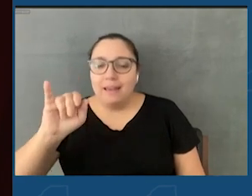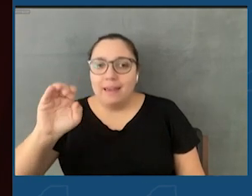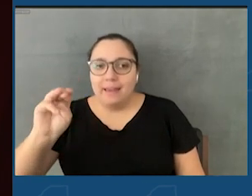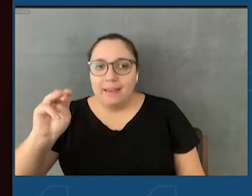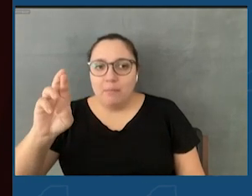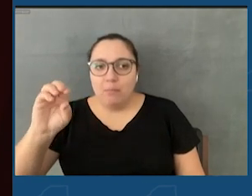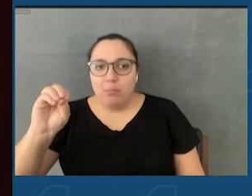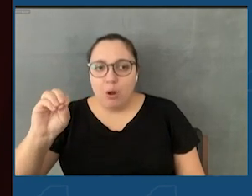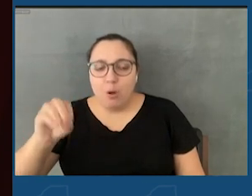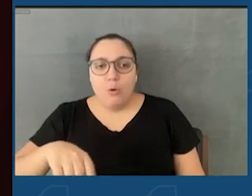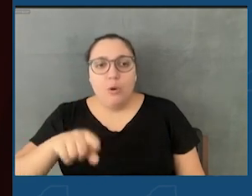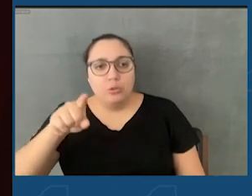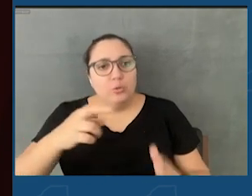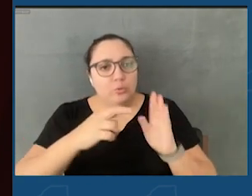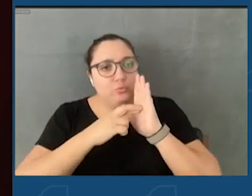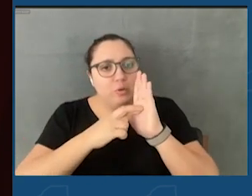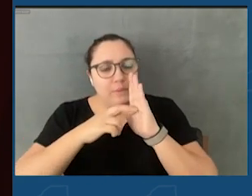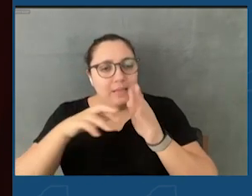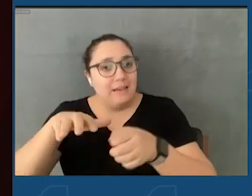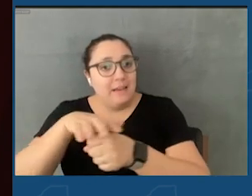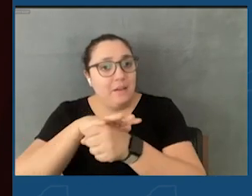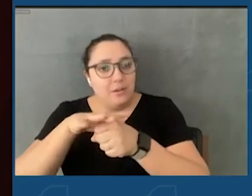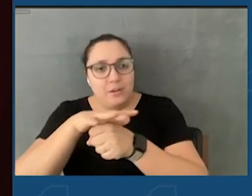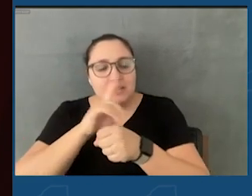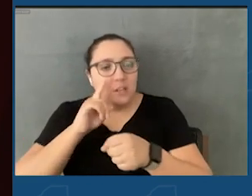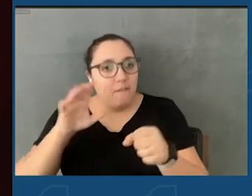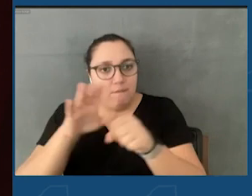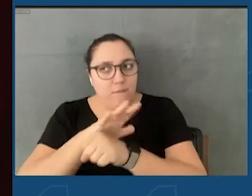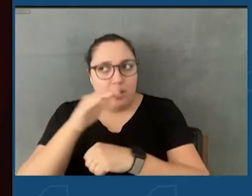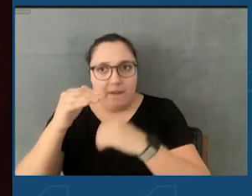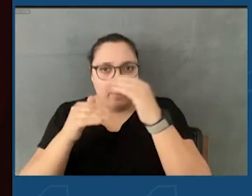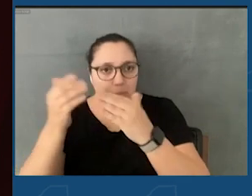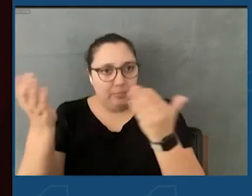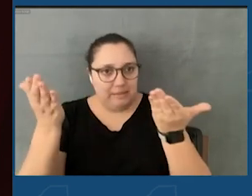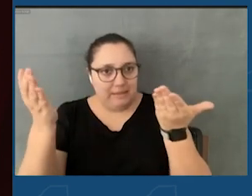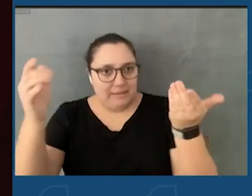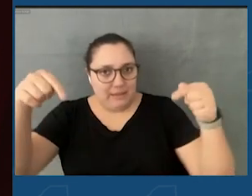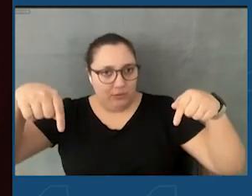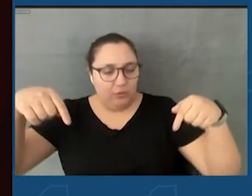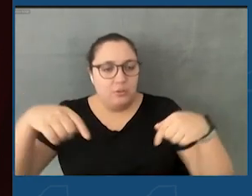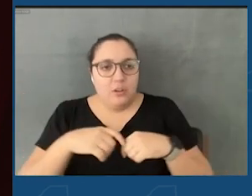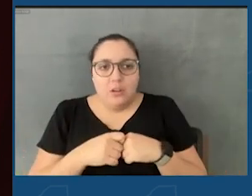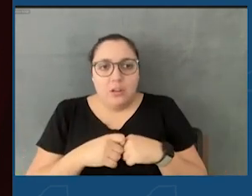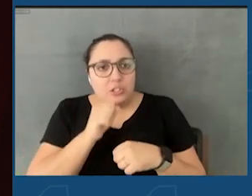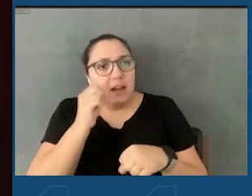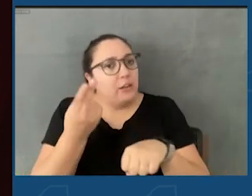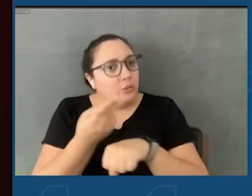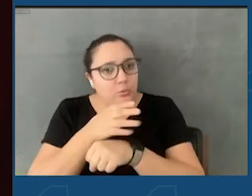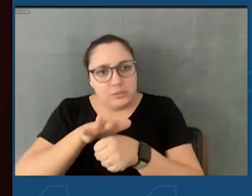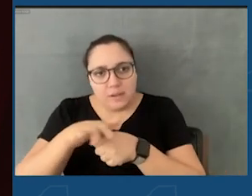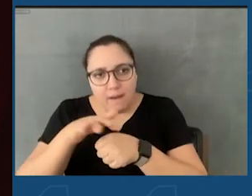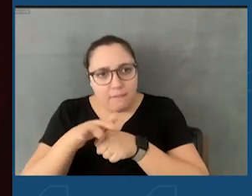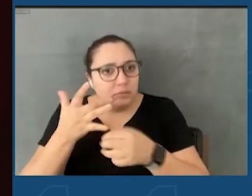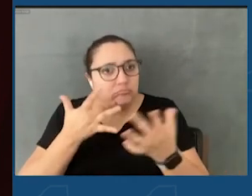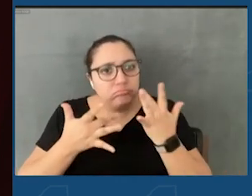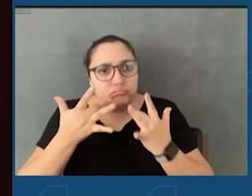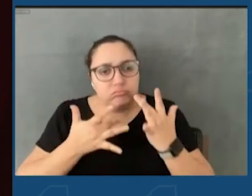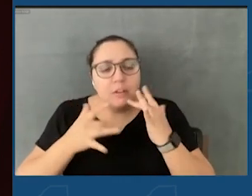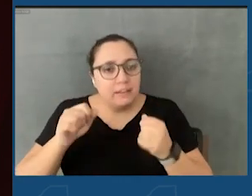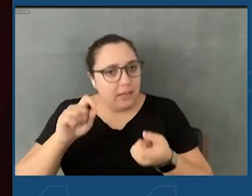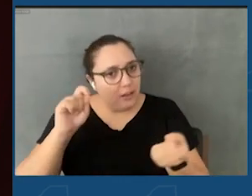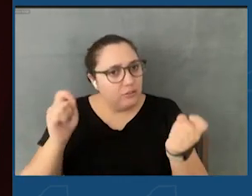represent neighborhoods that are full of buildings like this, that are underutilized and that can be transformed into